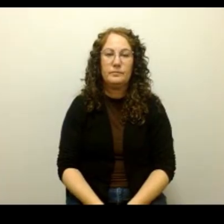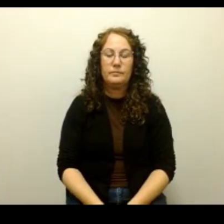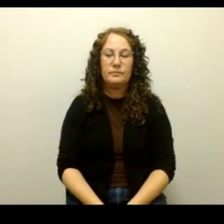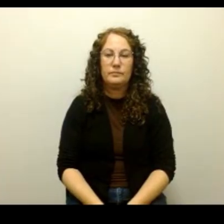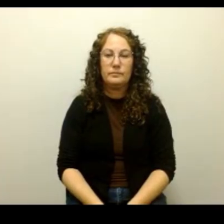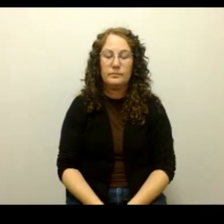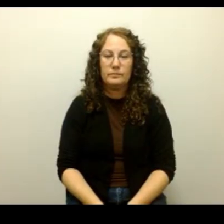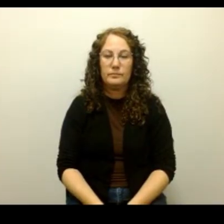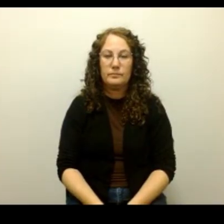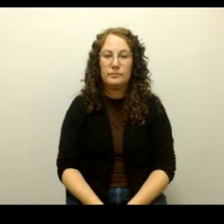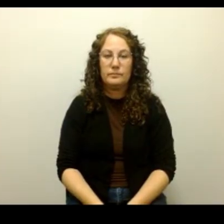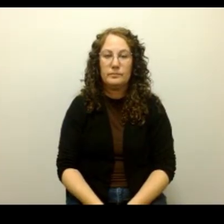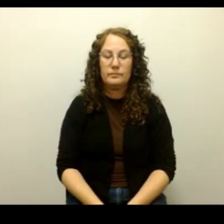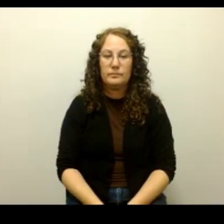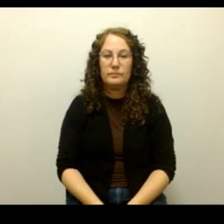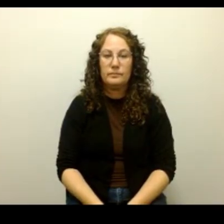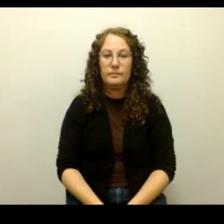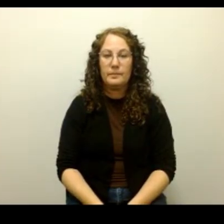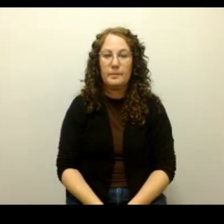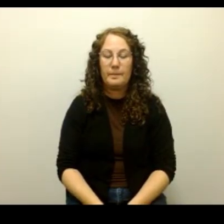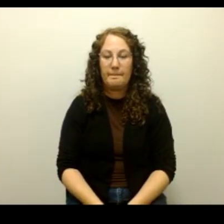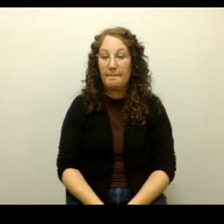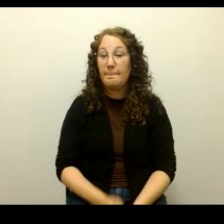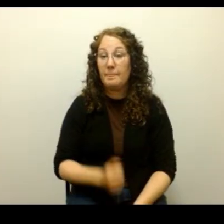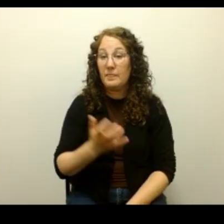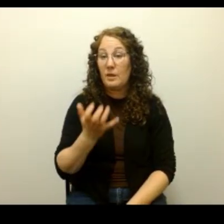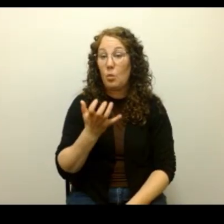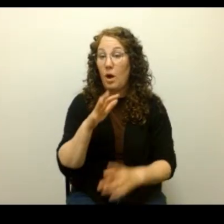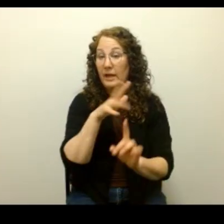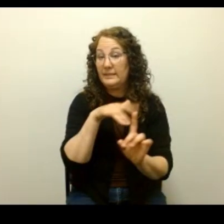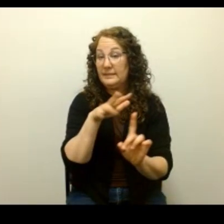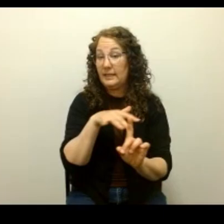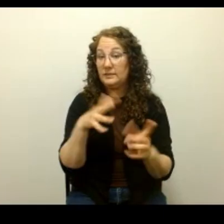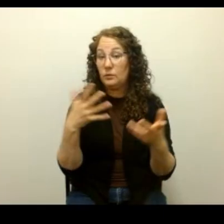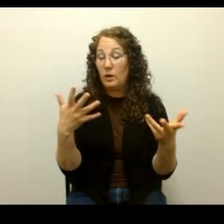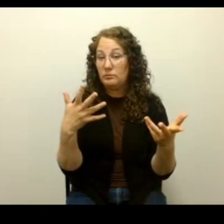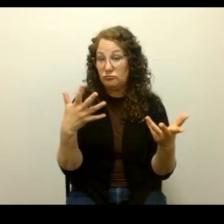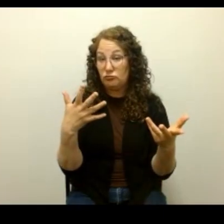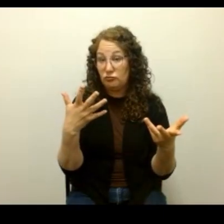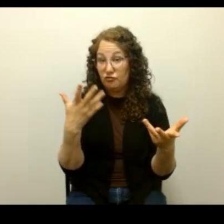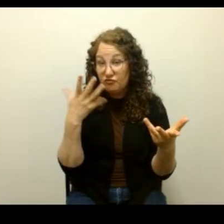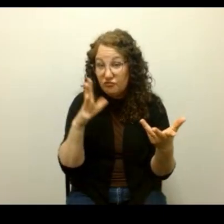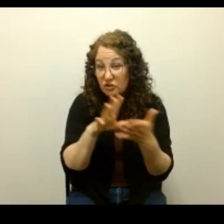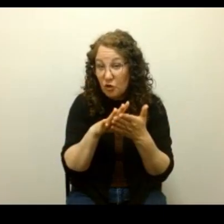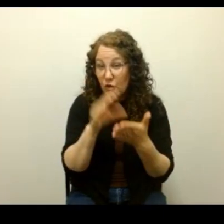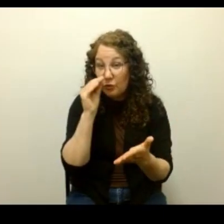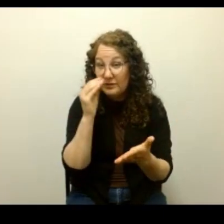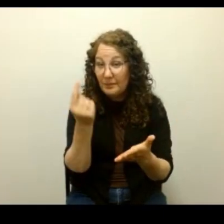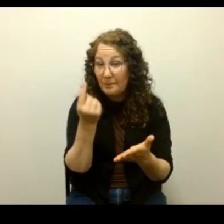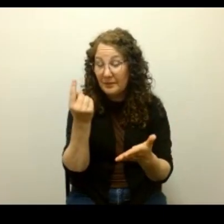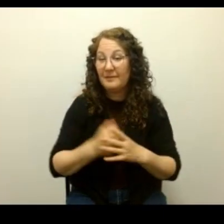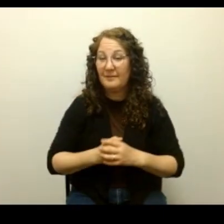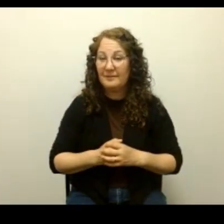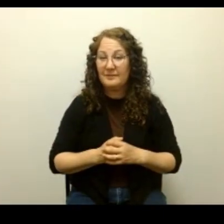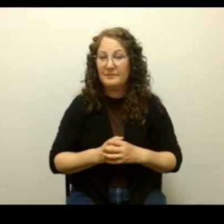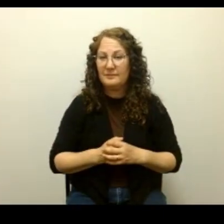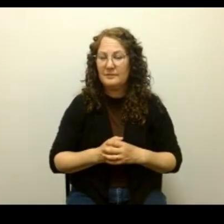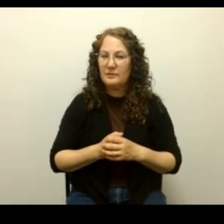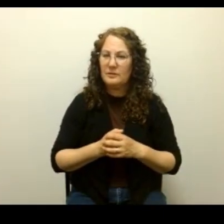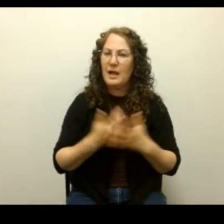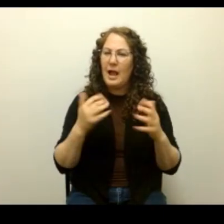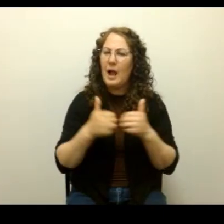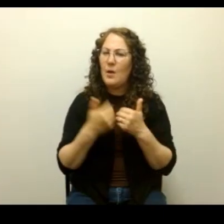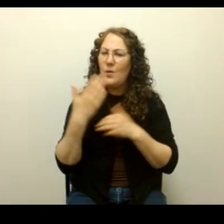They are looking out to assess if learning has taken place, what learning has taken place based on what you